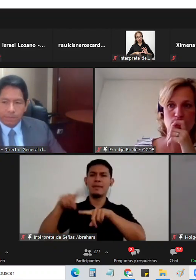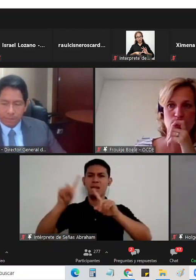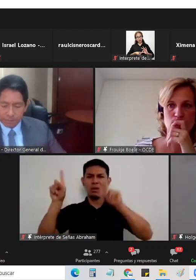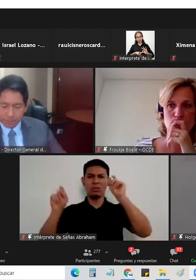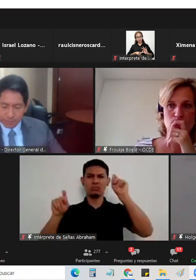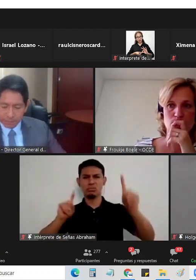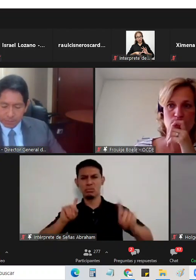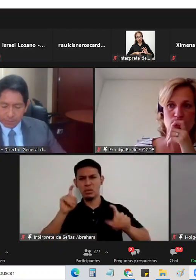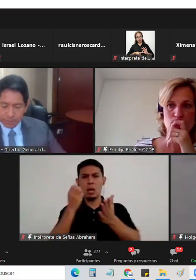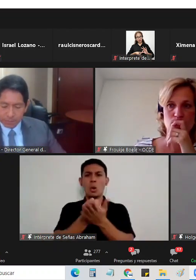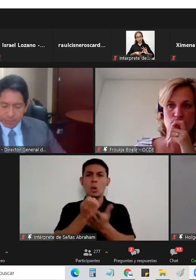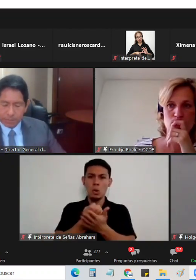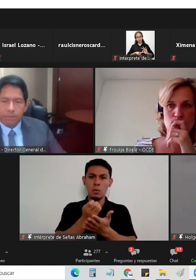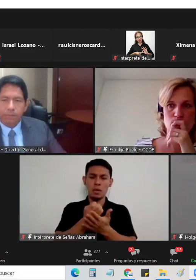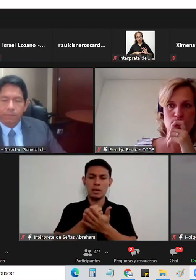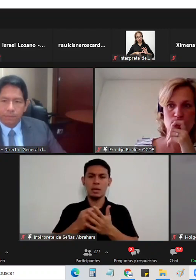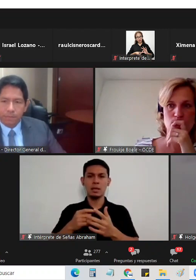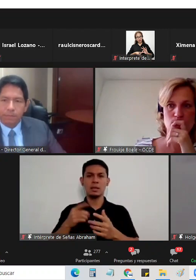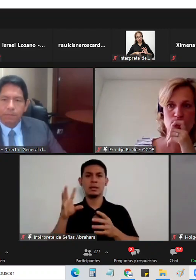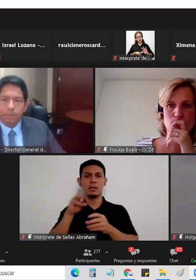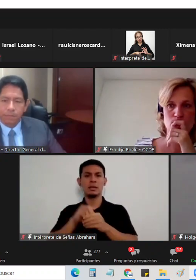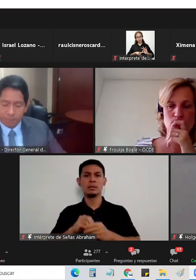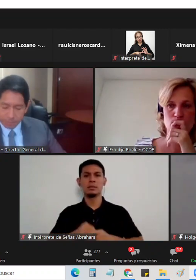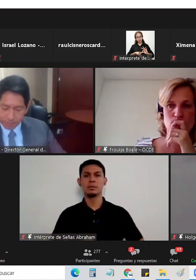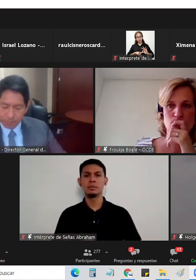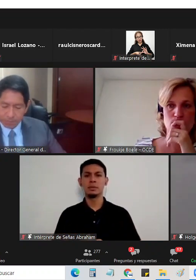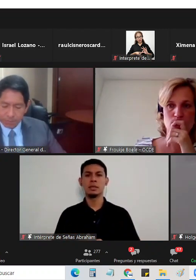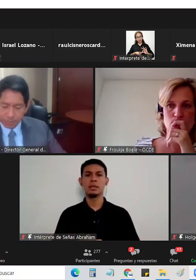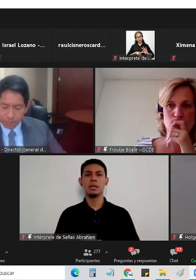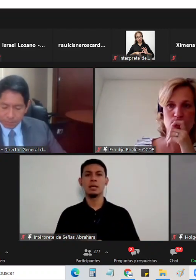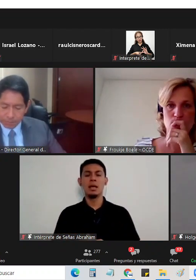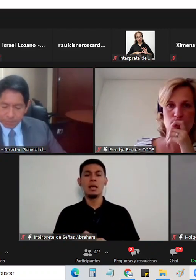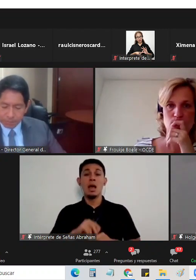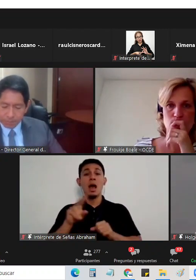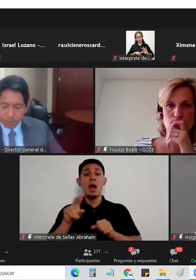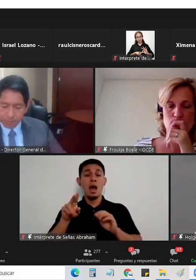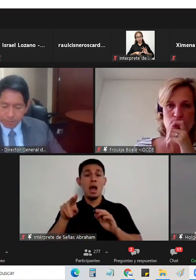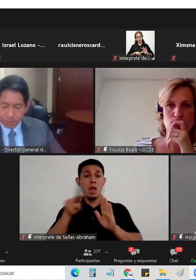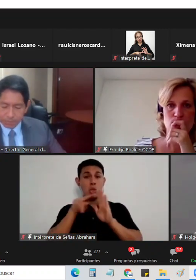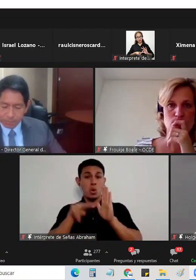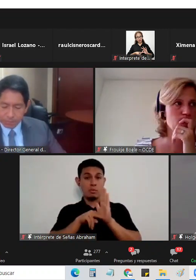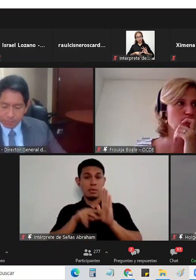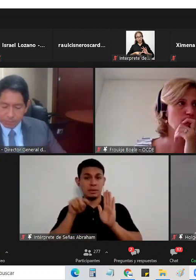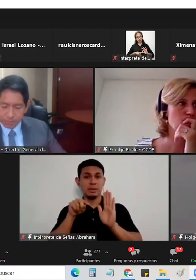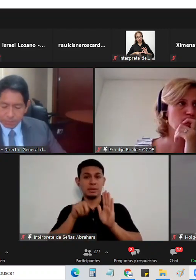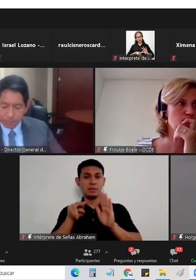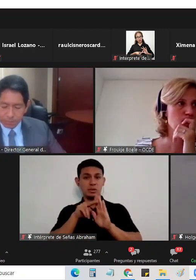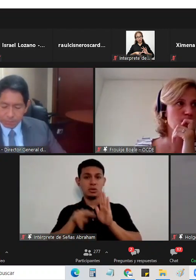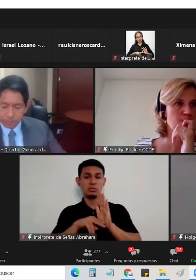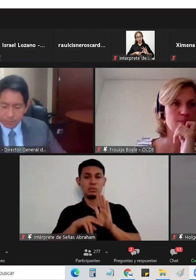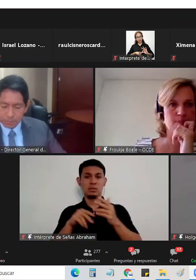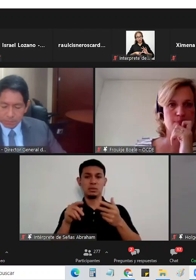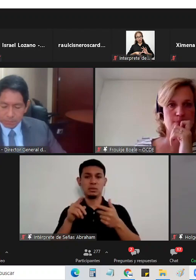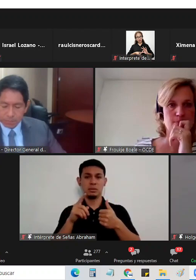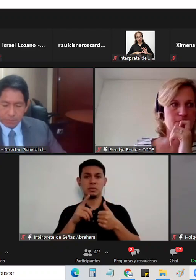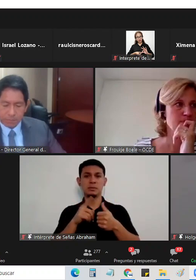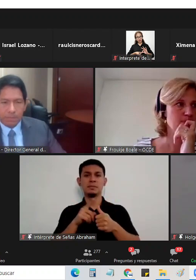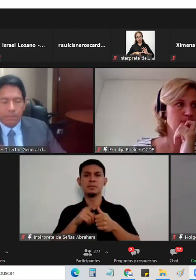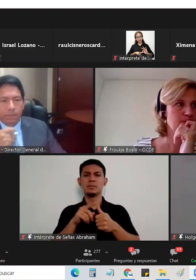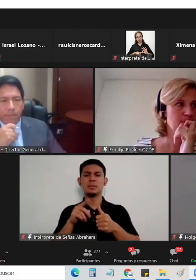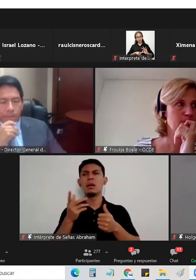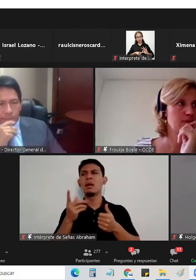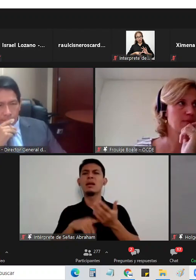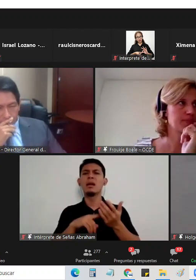economic issues and industrial sectors specifically when we talk about regulations i observe it's very